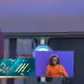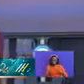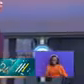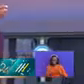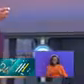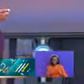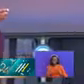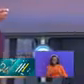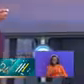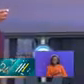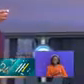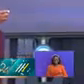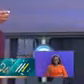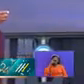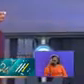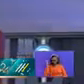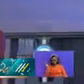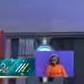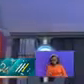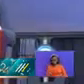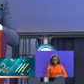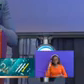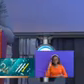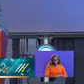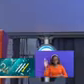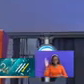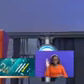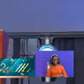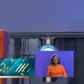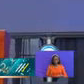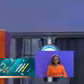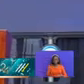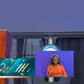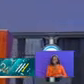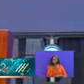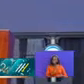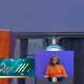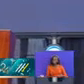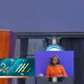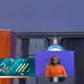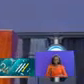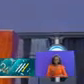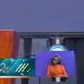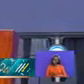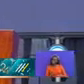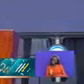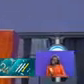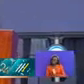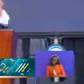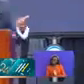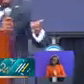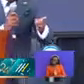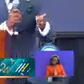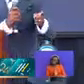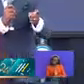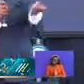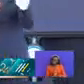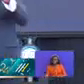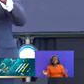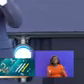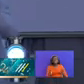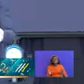time the Savior was coming but the church was not sensitive of